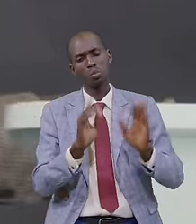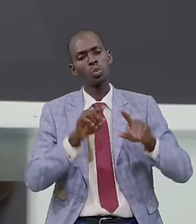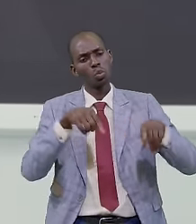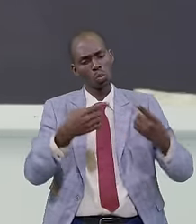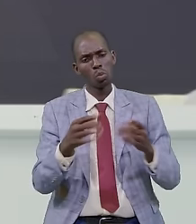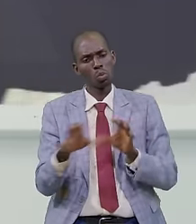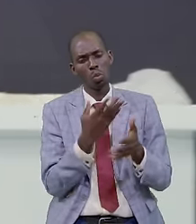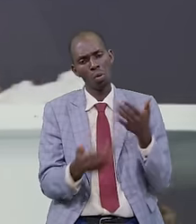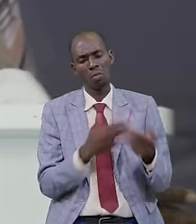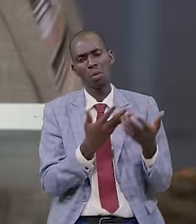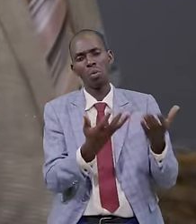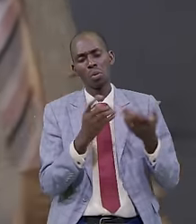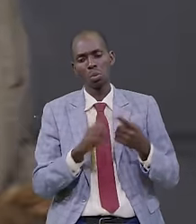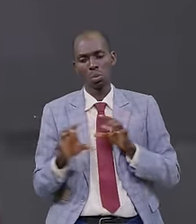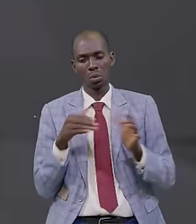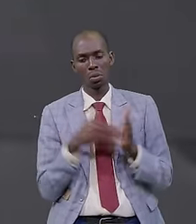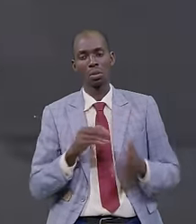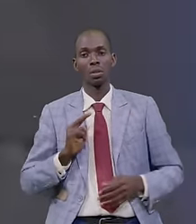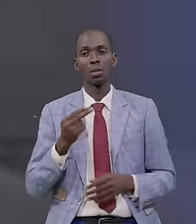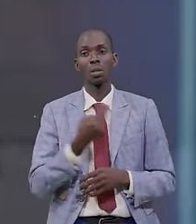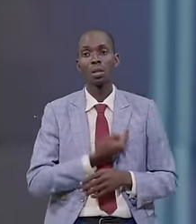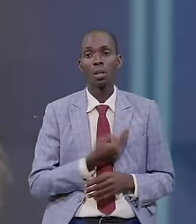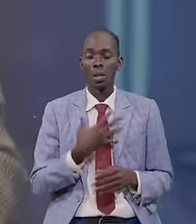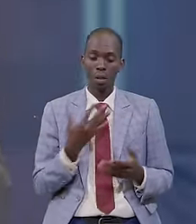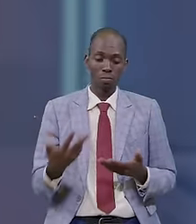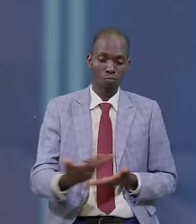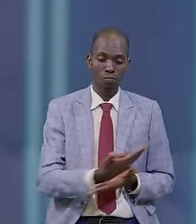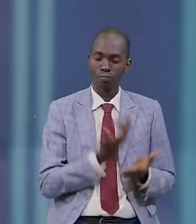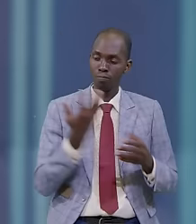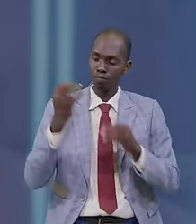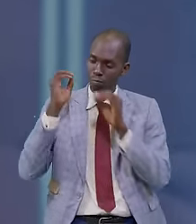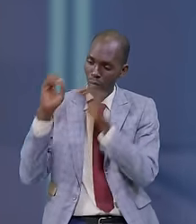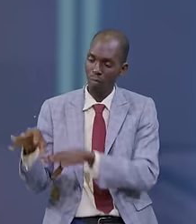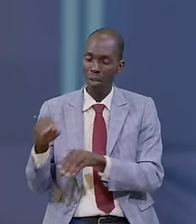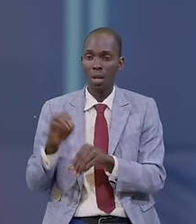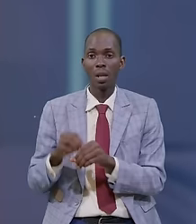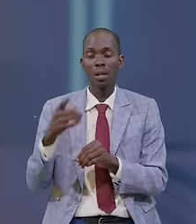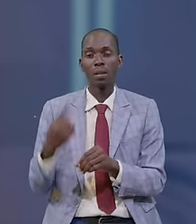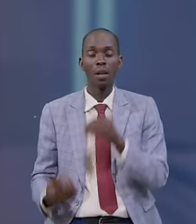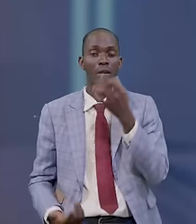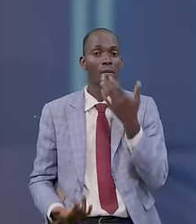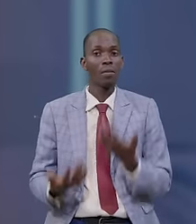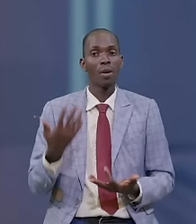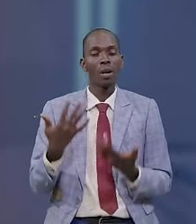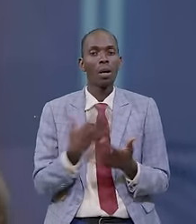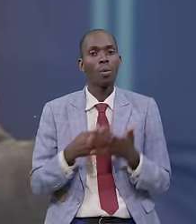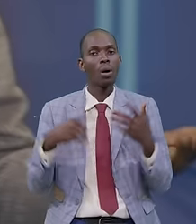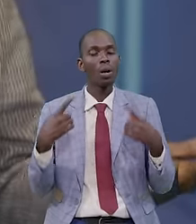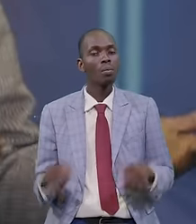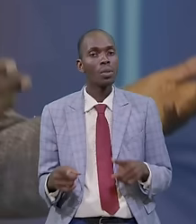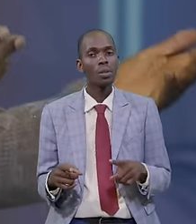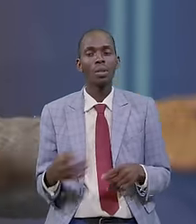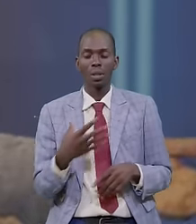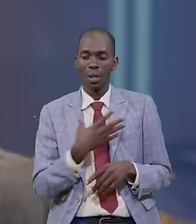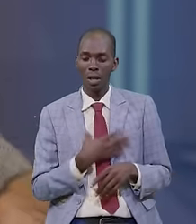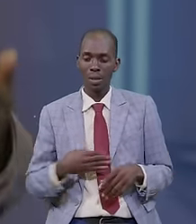And he threw them into the fire. In the fire, they stood up. They stood out. You know, it doesn't